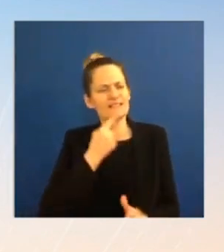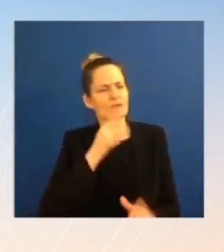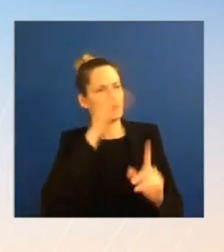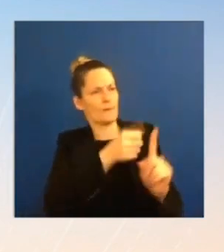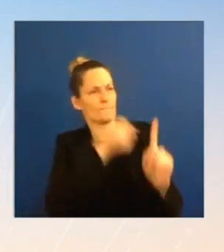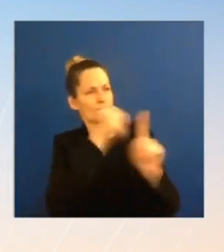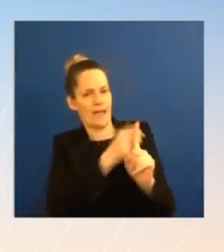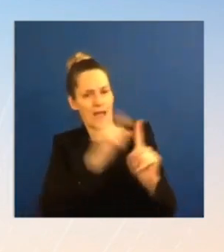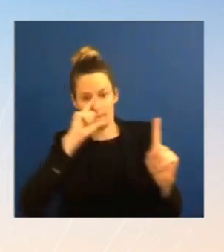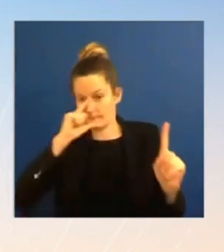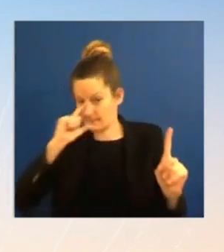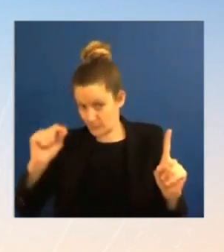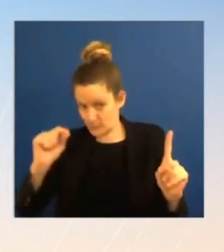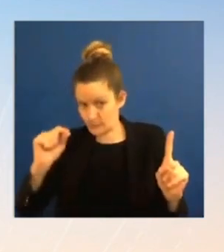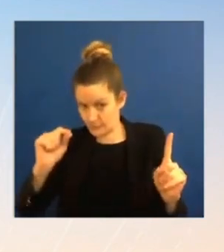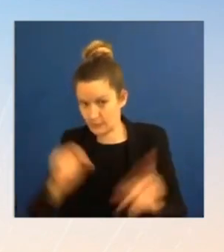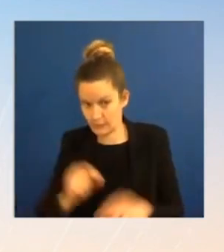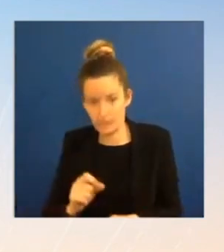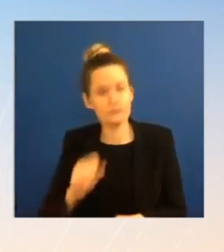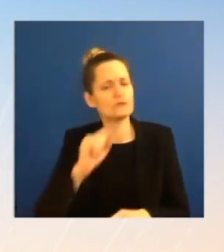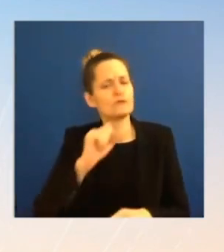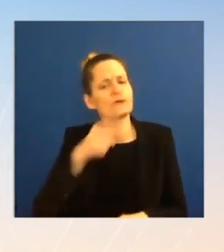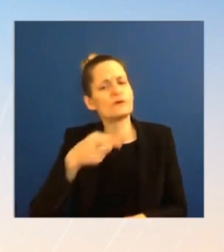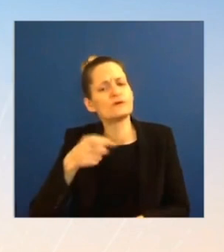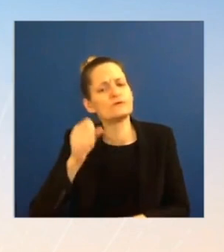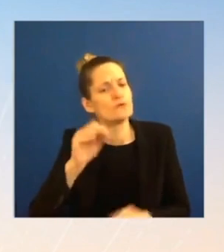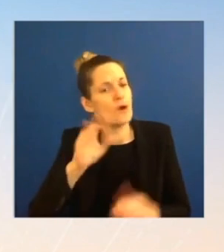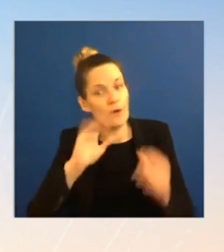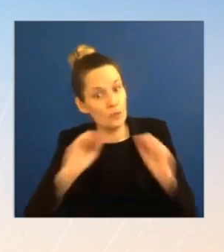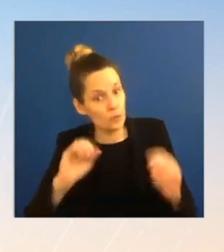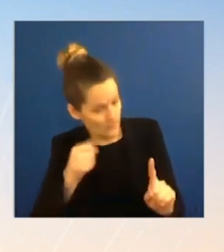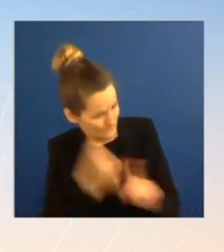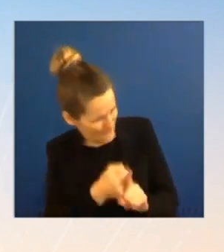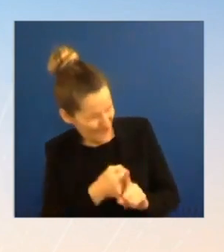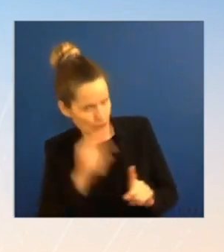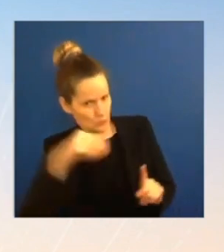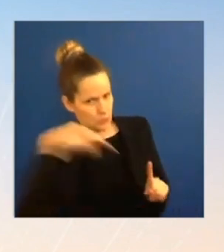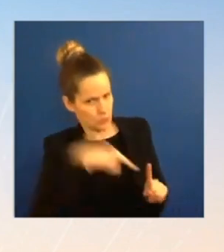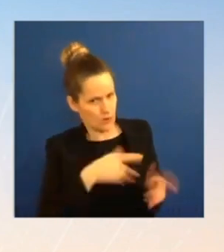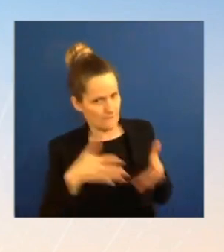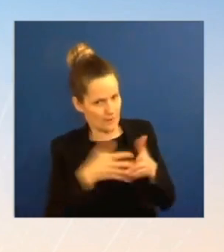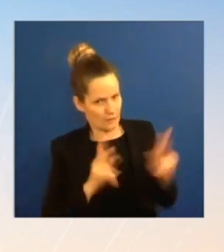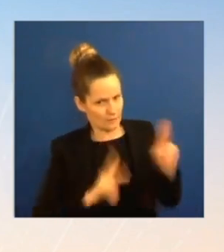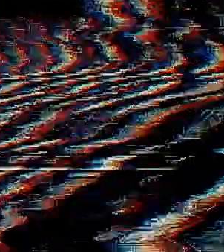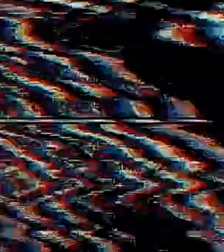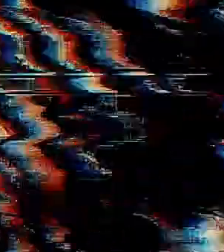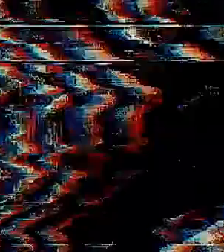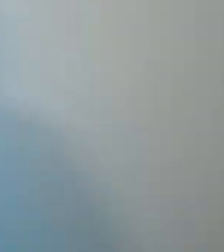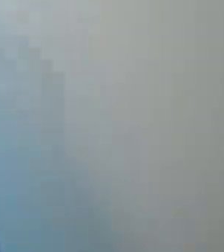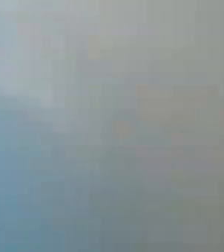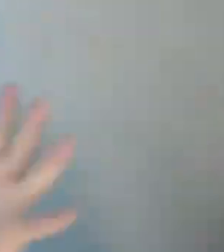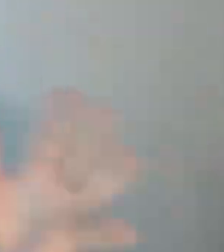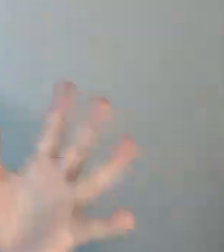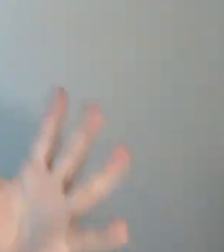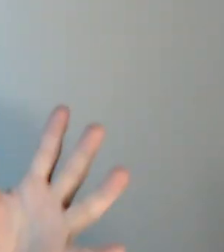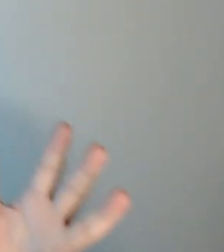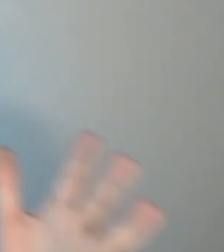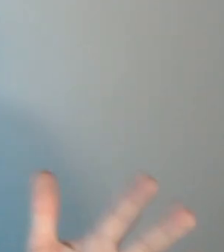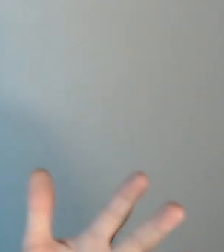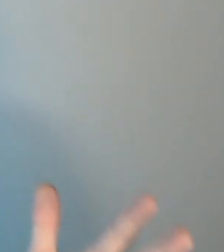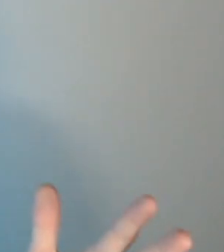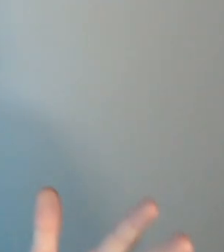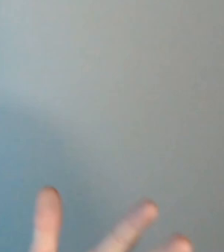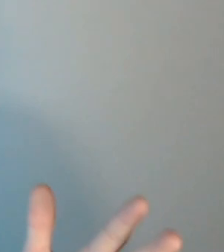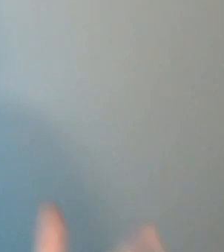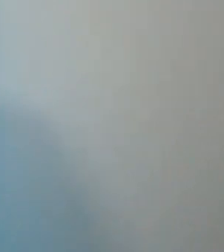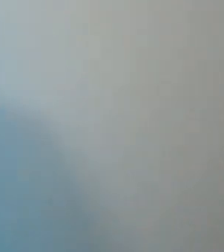who's calling for an end to the carve-out should be clear that that would raise prices. We're seriously dealing with